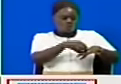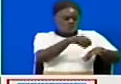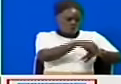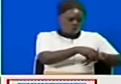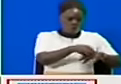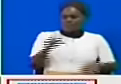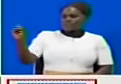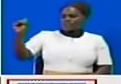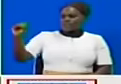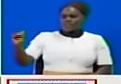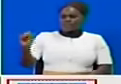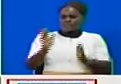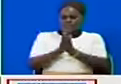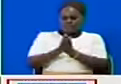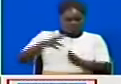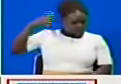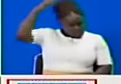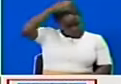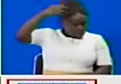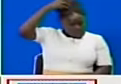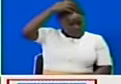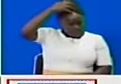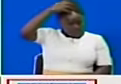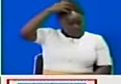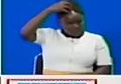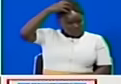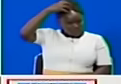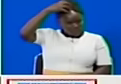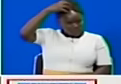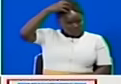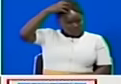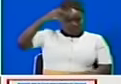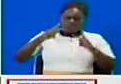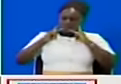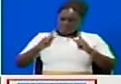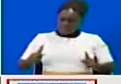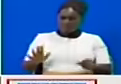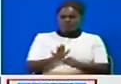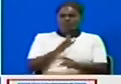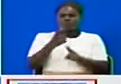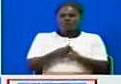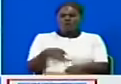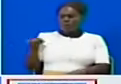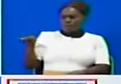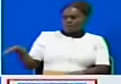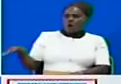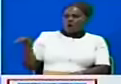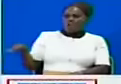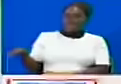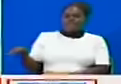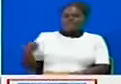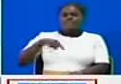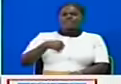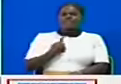Sakaja, and Rachel Shebesh. So right here, it has been peaceful since morning as we have been following this exercise. And I'm going